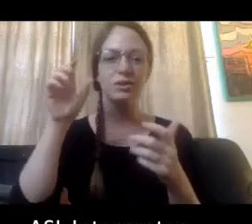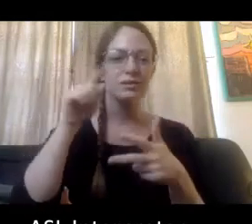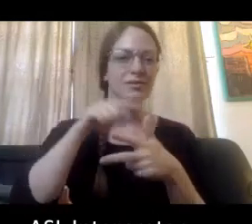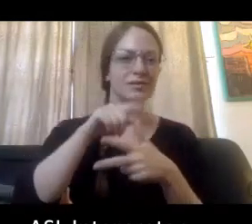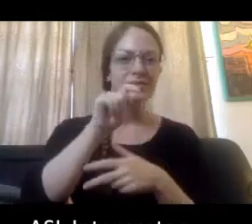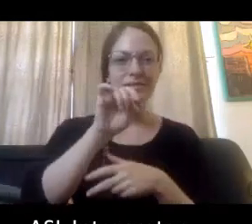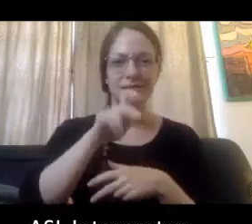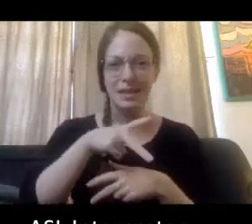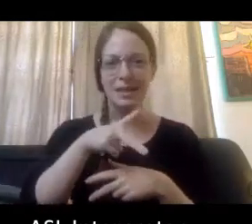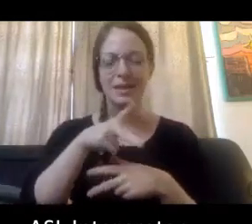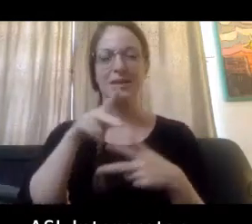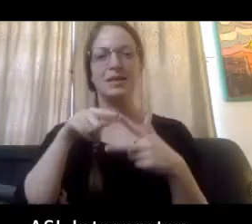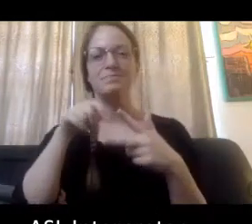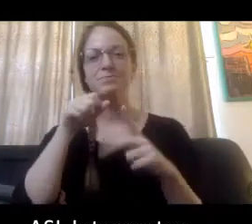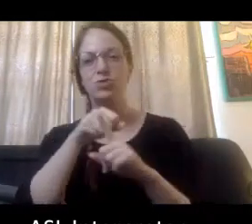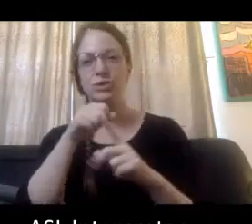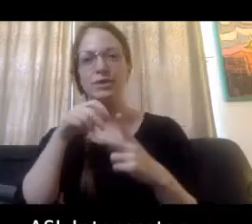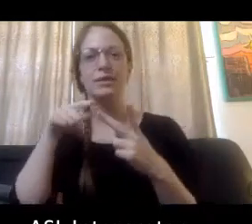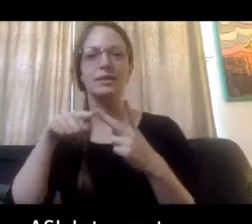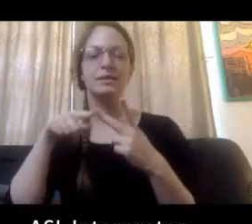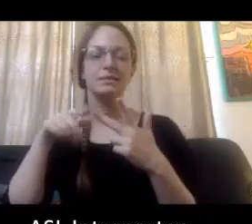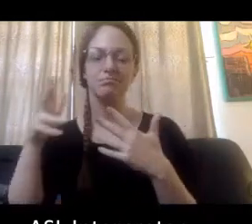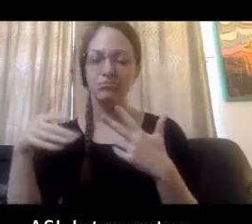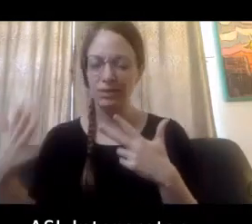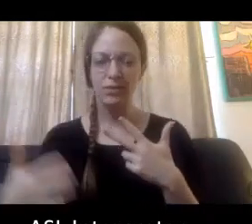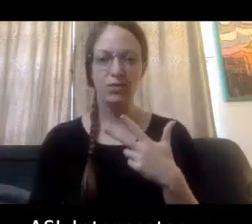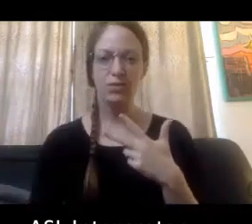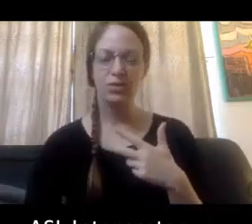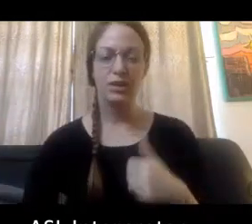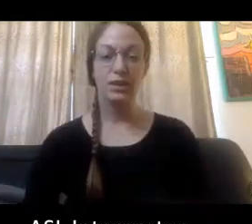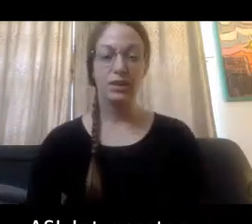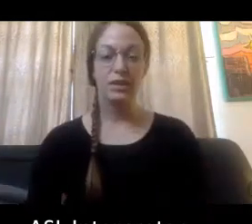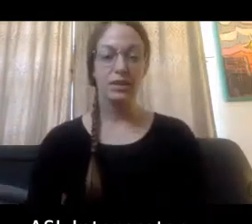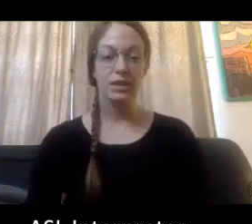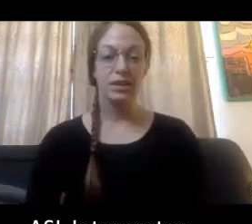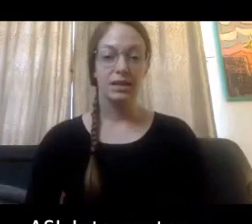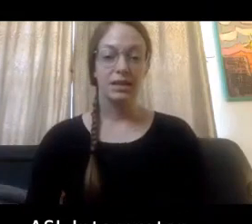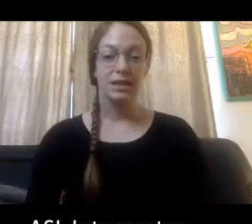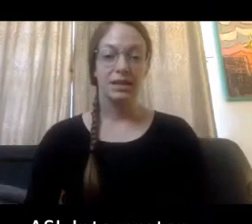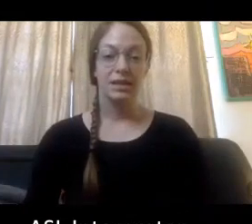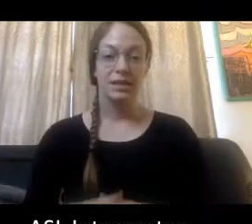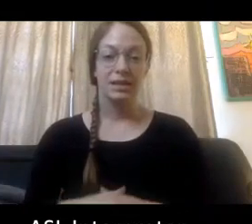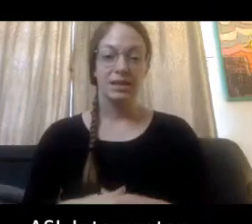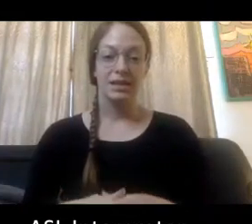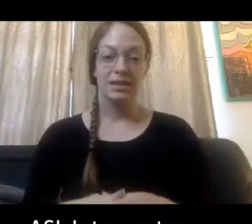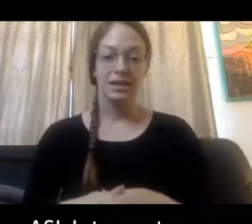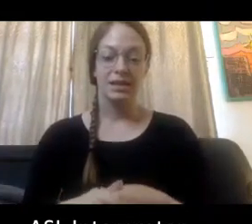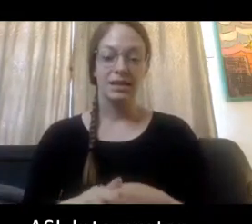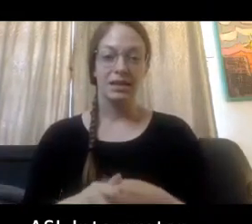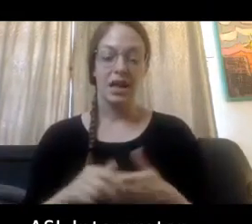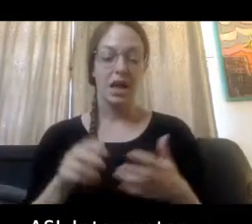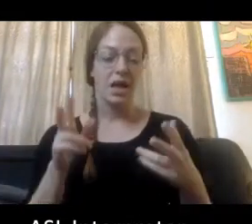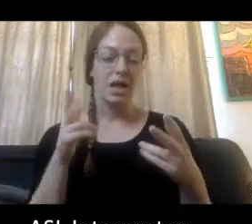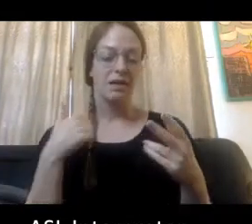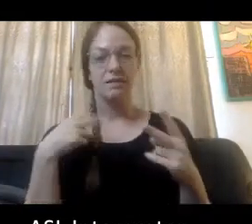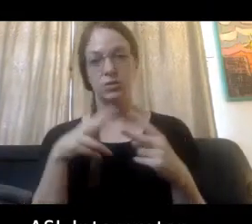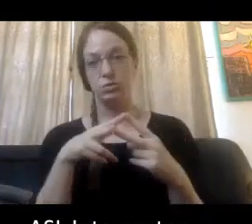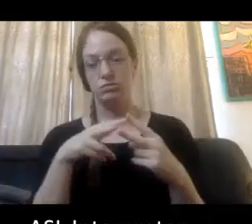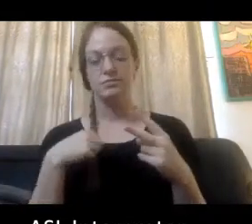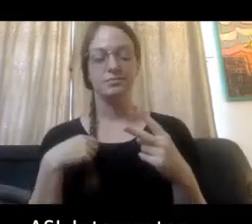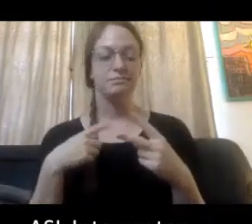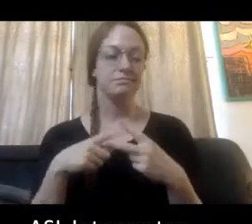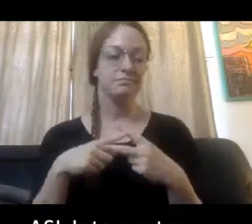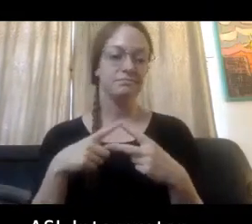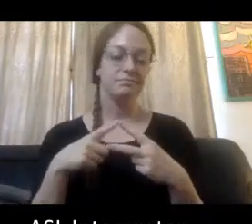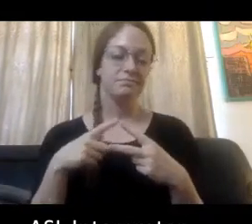designing accessible games? So honestly, I think the things that help me and actually help other developers are twofold. The first thing is to